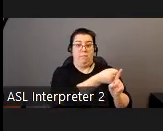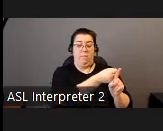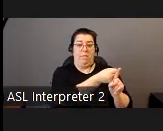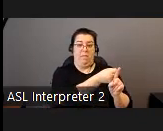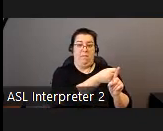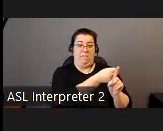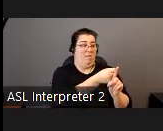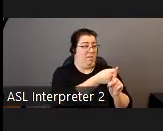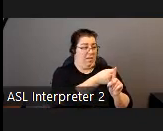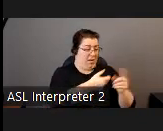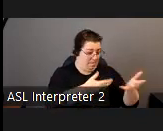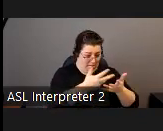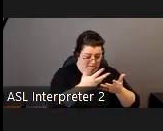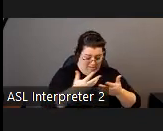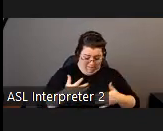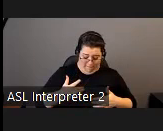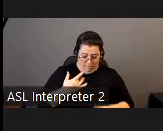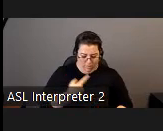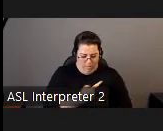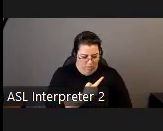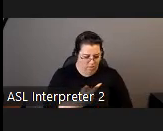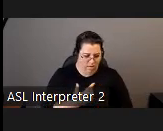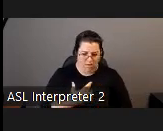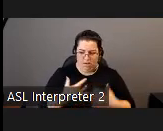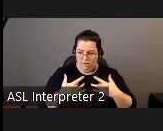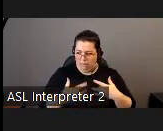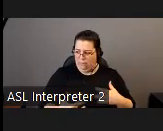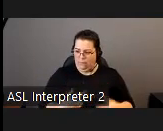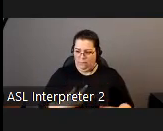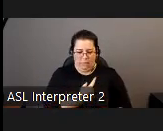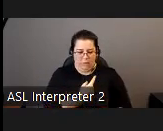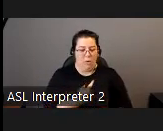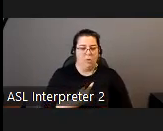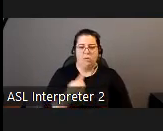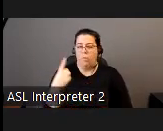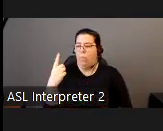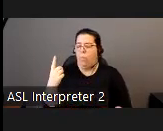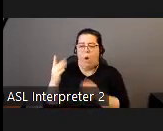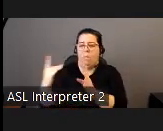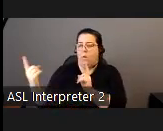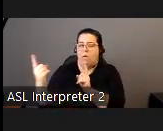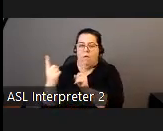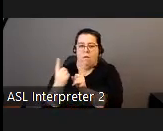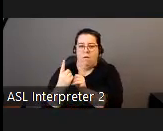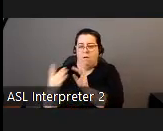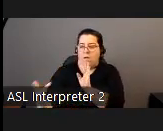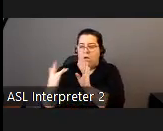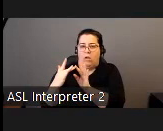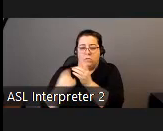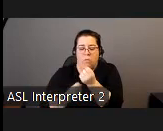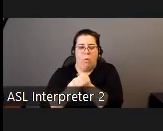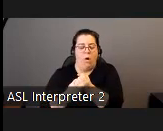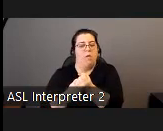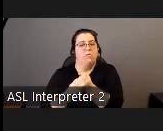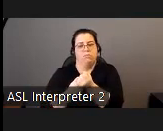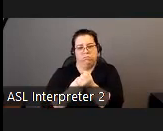can make a difference. So the Canadian Network for the Prevention of Elder Abuse launched Future Us as a roadmap to the prevention of